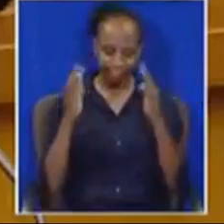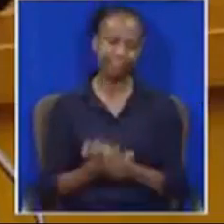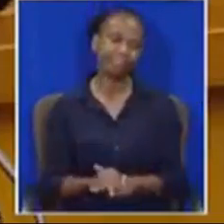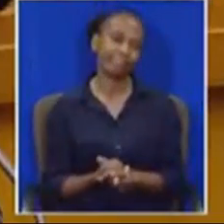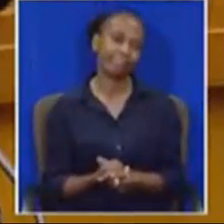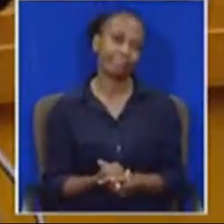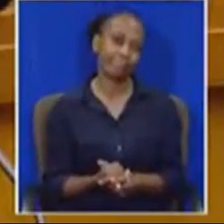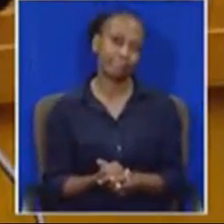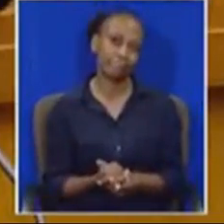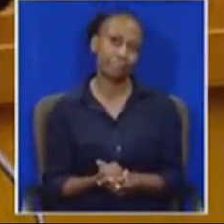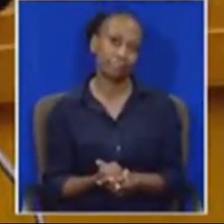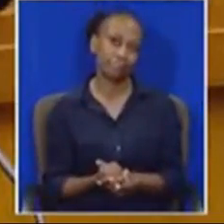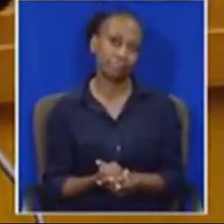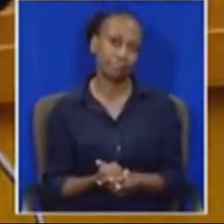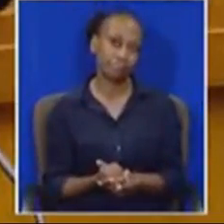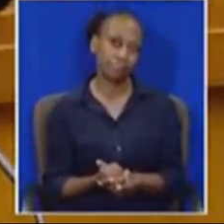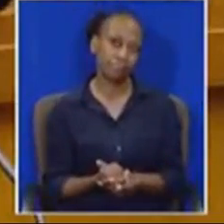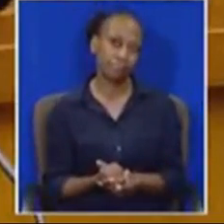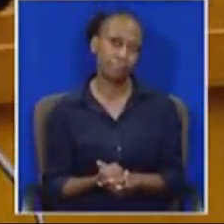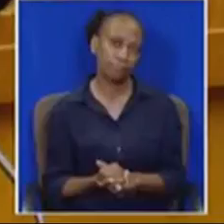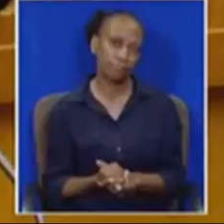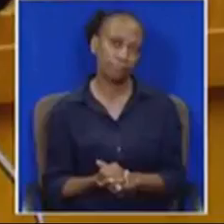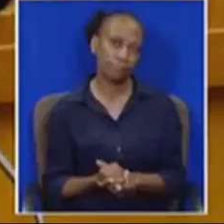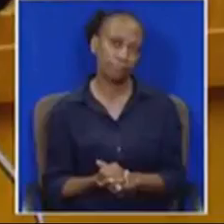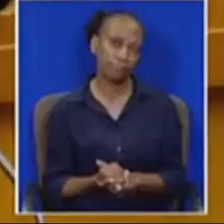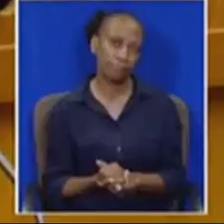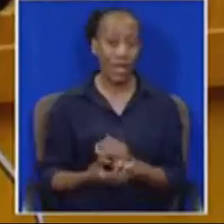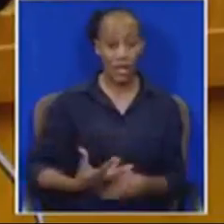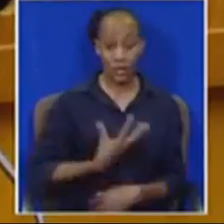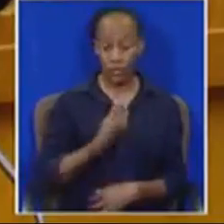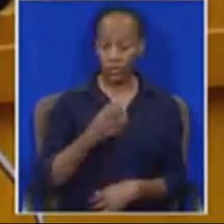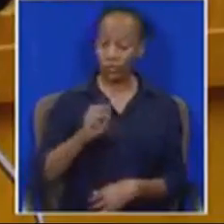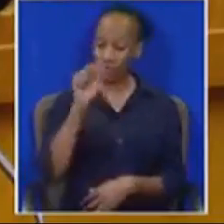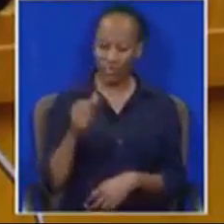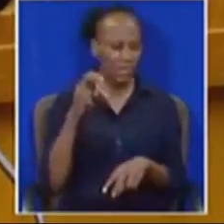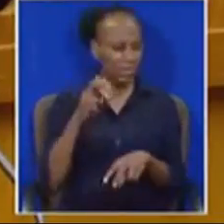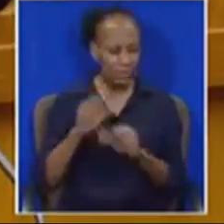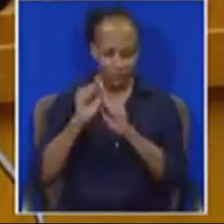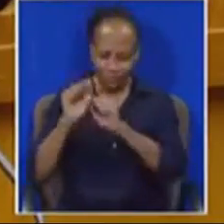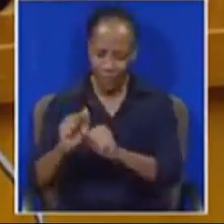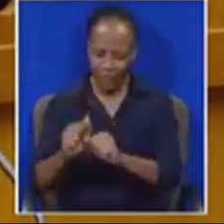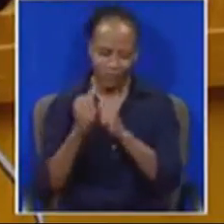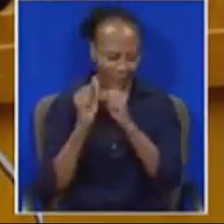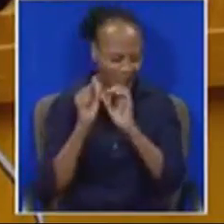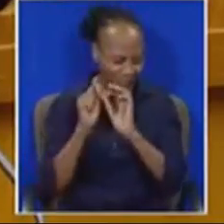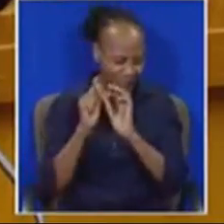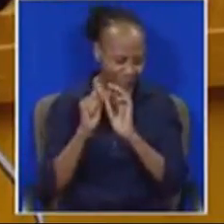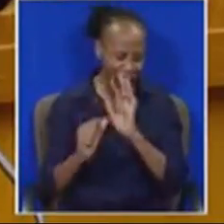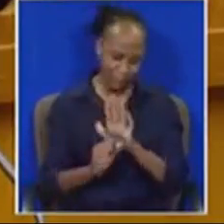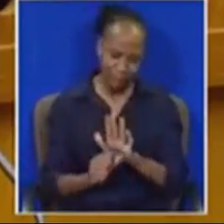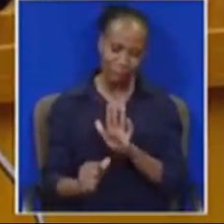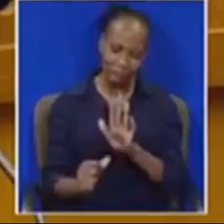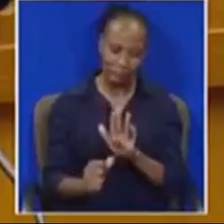If we are to respond effectively to the needs of young people, it is essential that